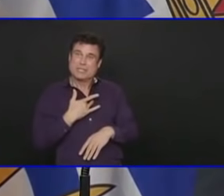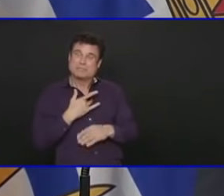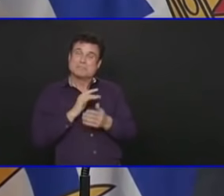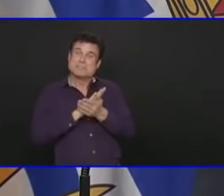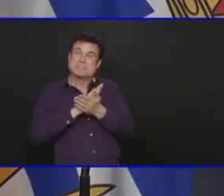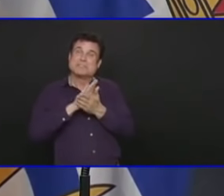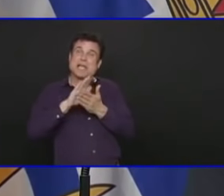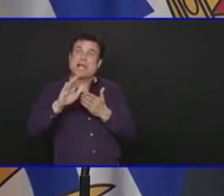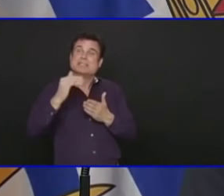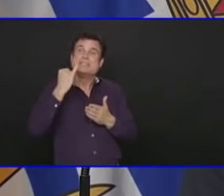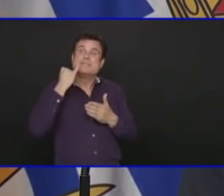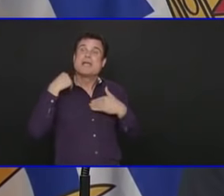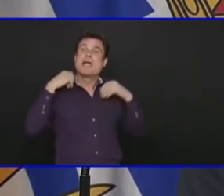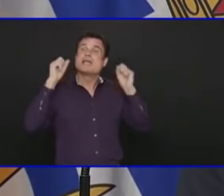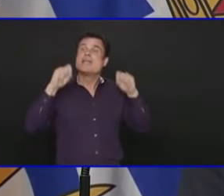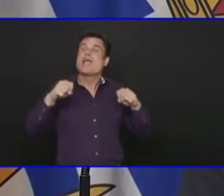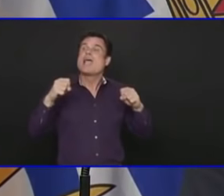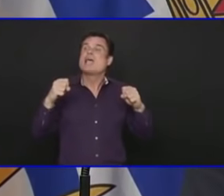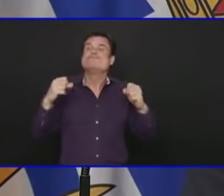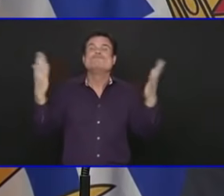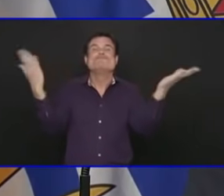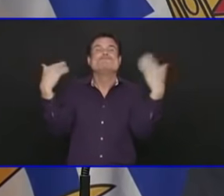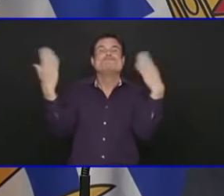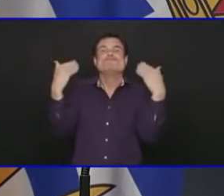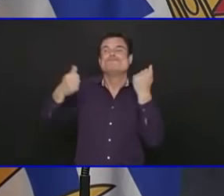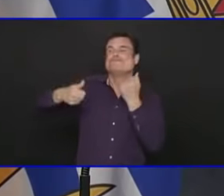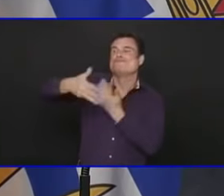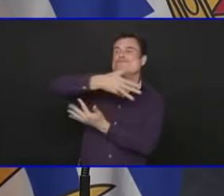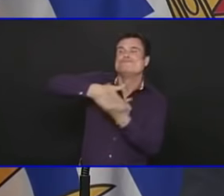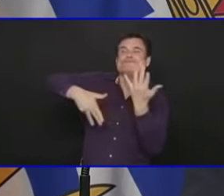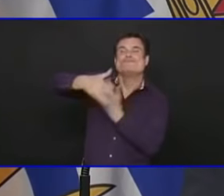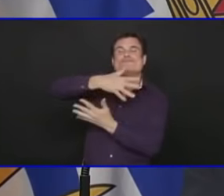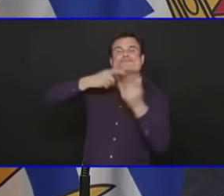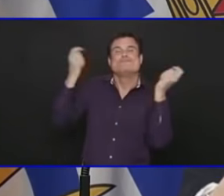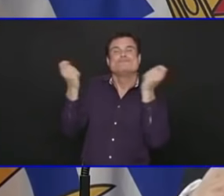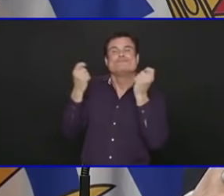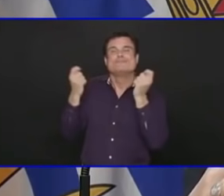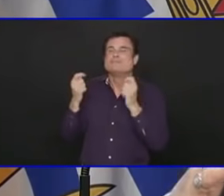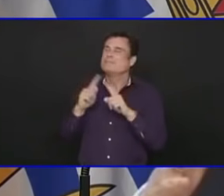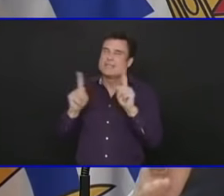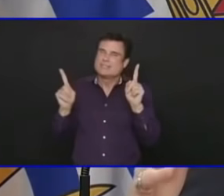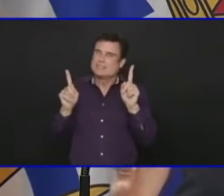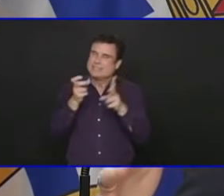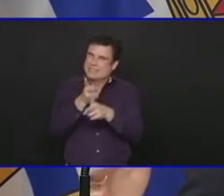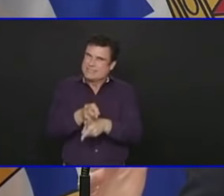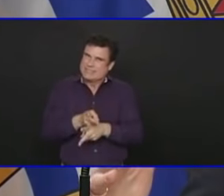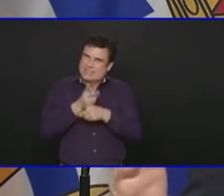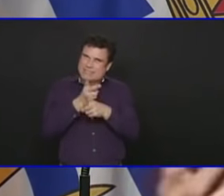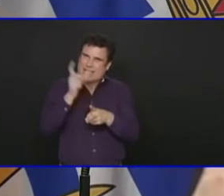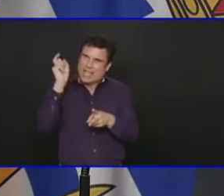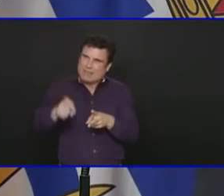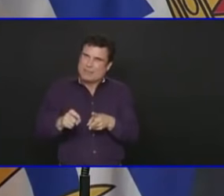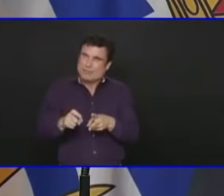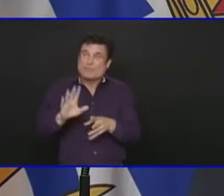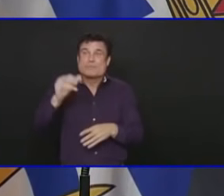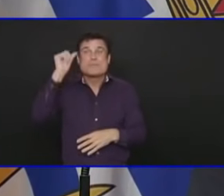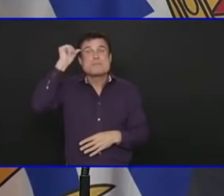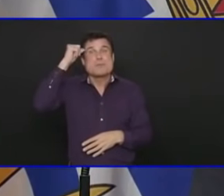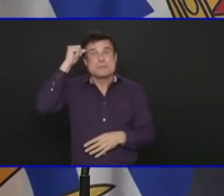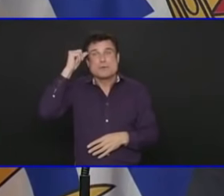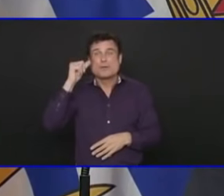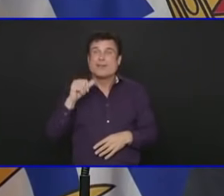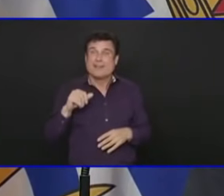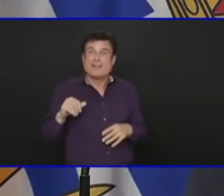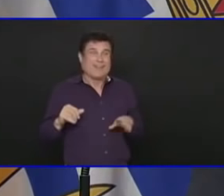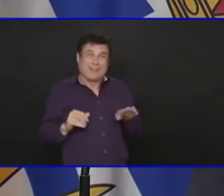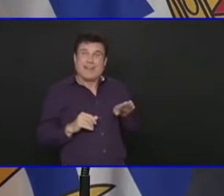poultry plant in Mission. So it all depends. And that's why we have to be thoughtful and careful about how we do this. And we also